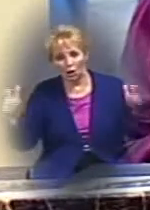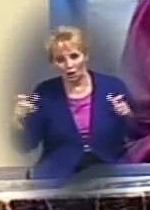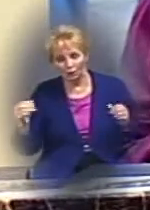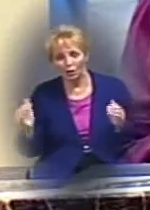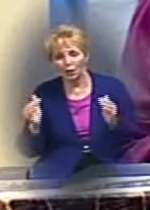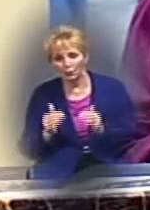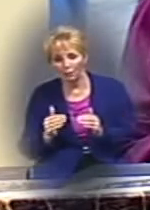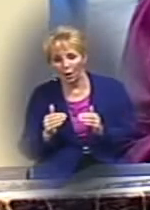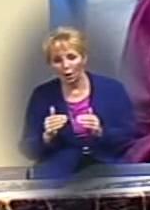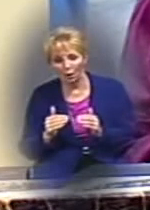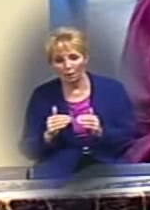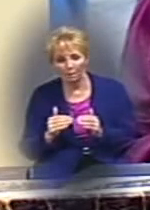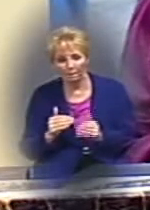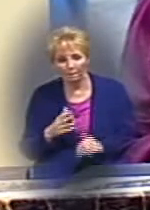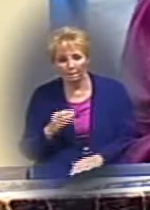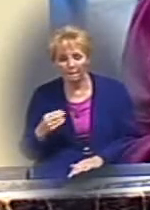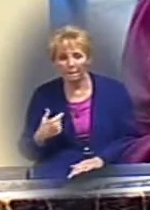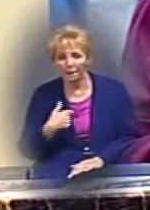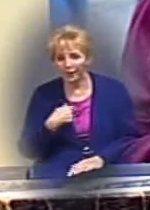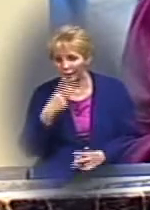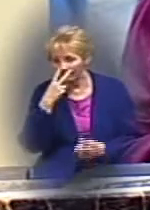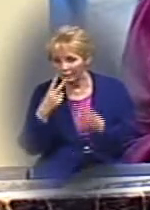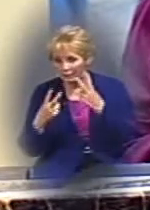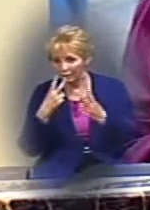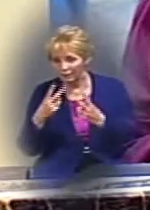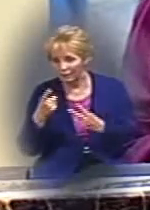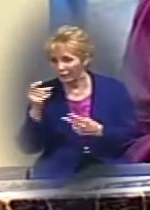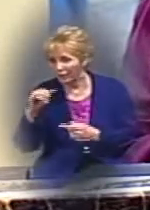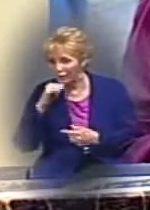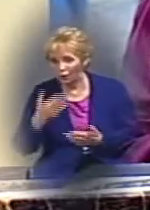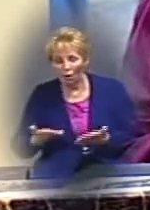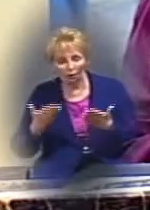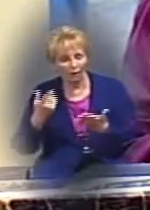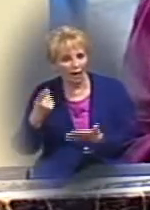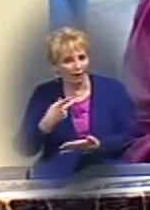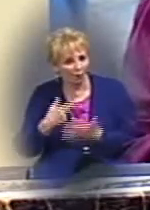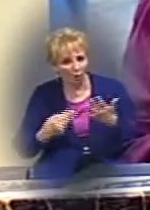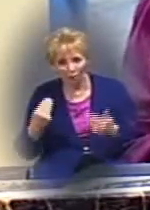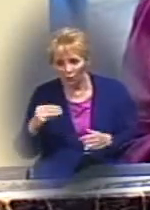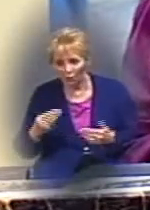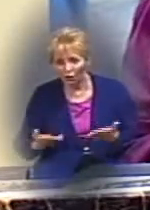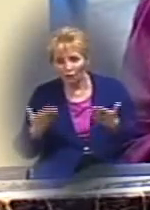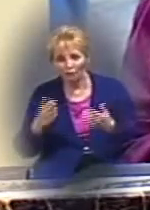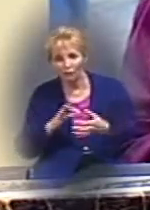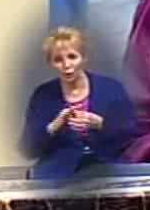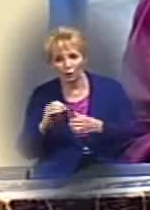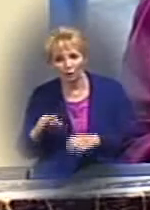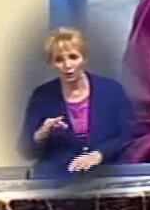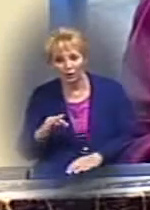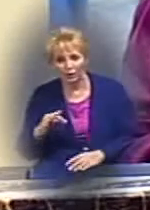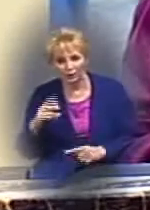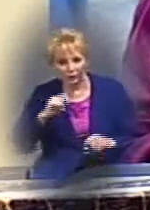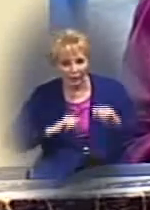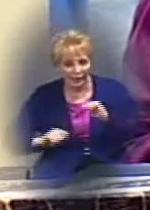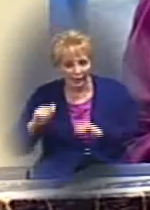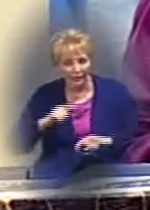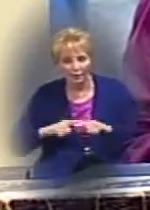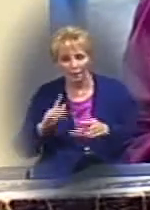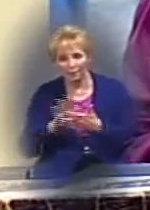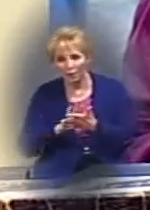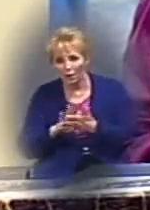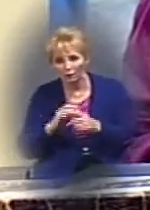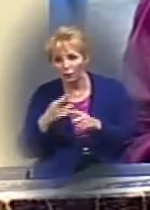small, and I see that they don't offer half of what Morganton does in terms of theater,